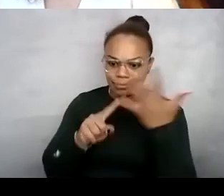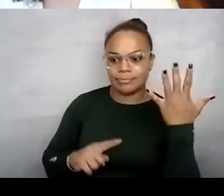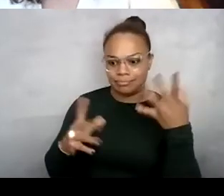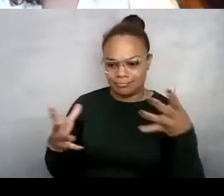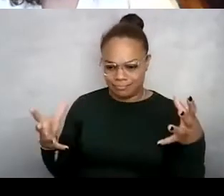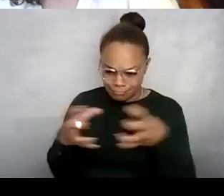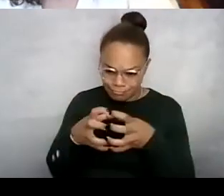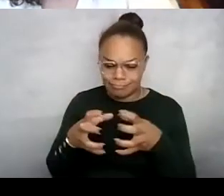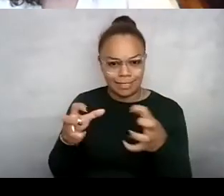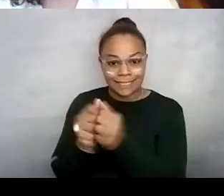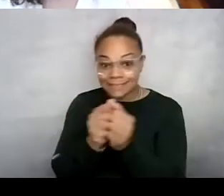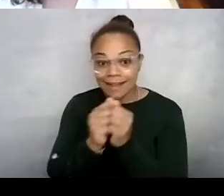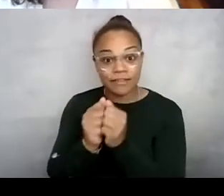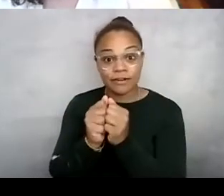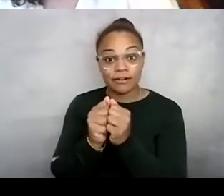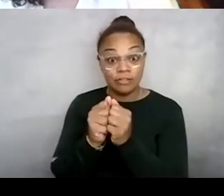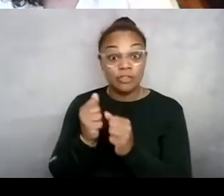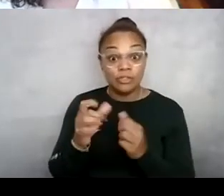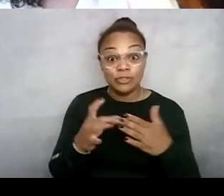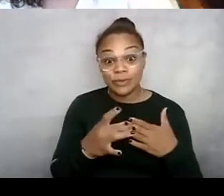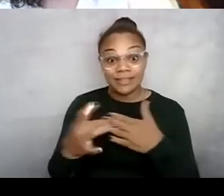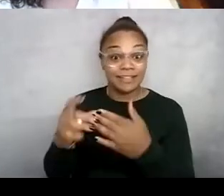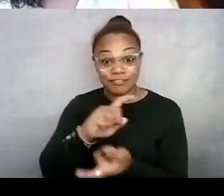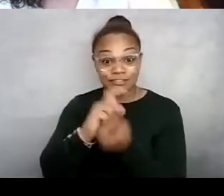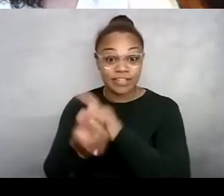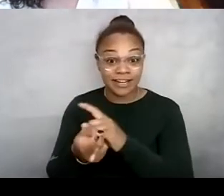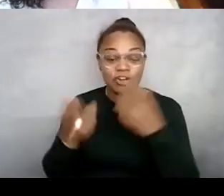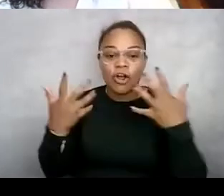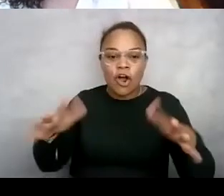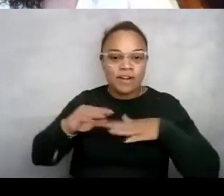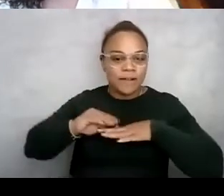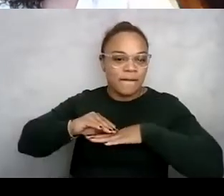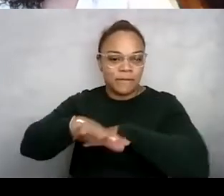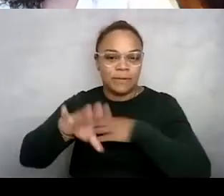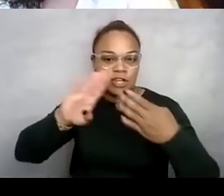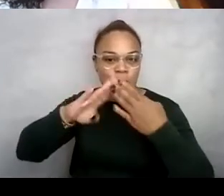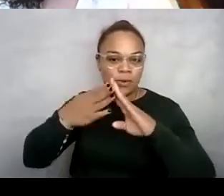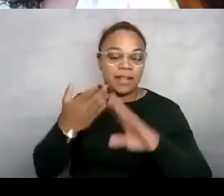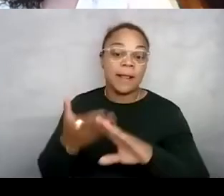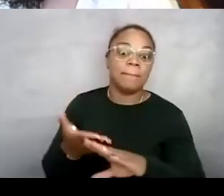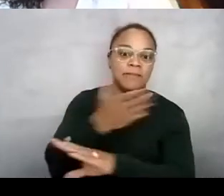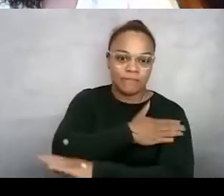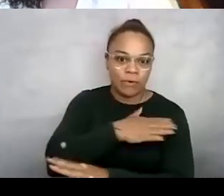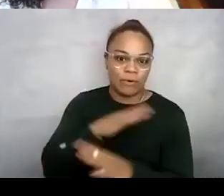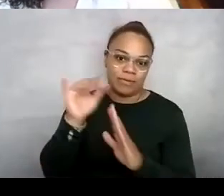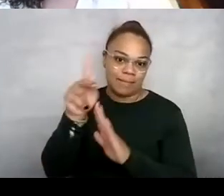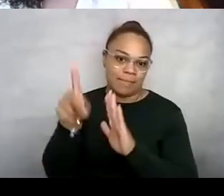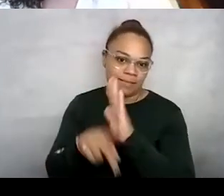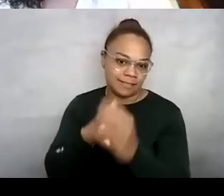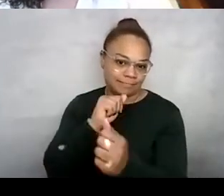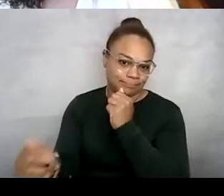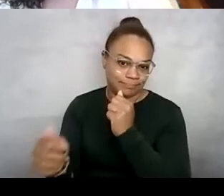that tipping point have already transformed the community before the ordinance goes into effect. And in